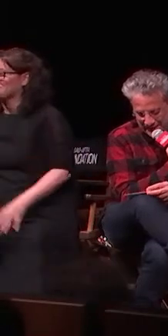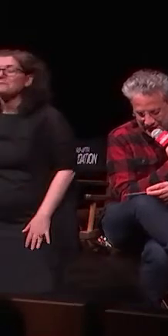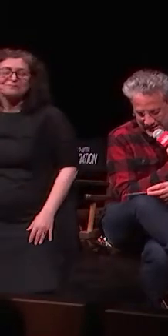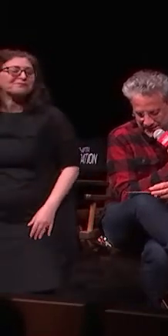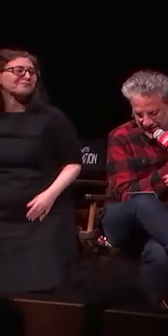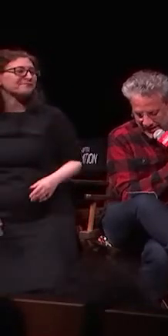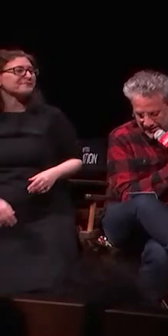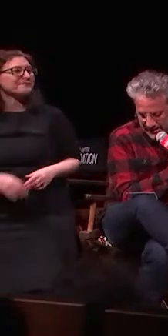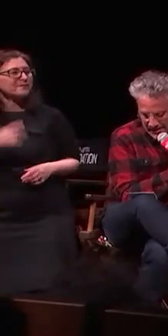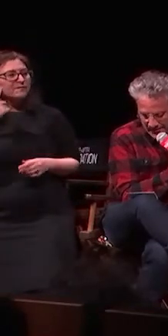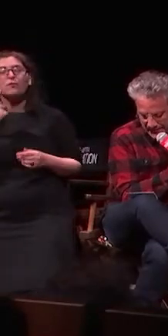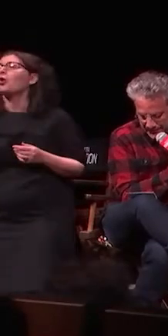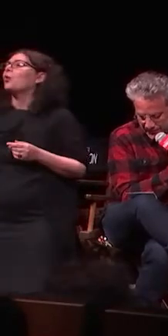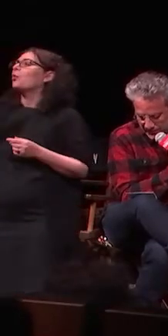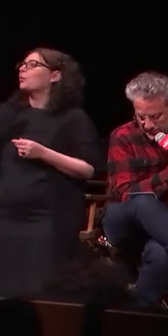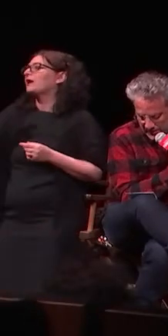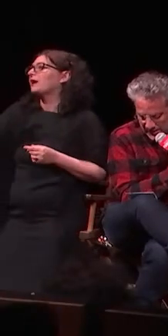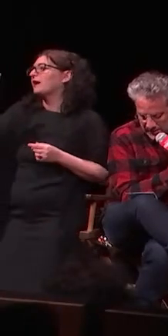tell you. All right. For Redefined,